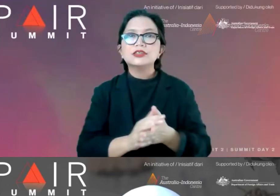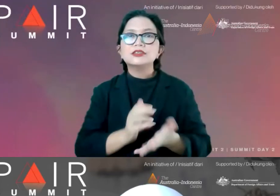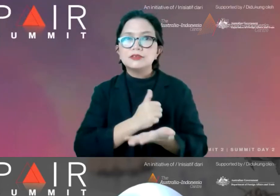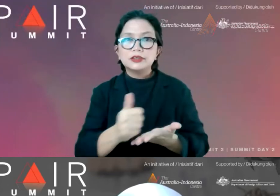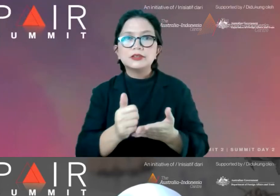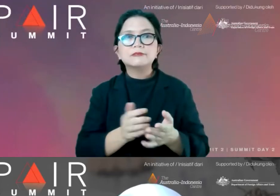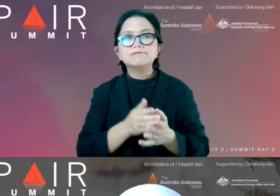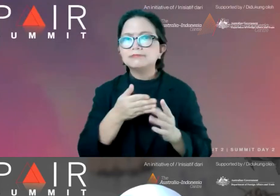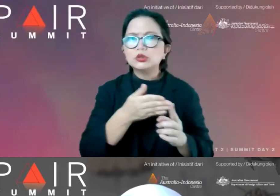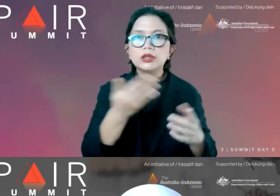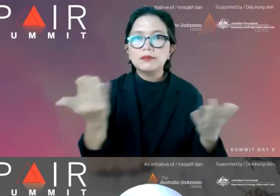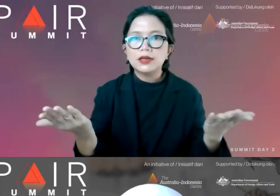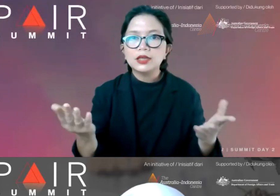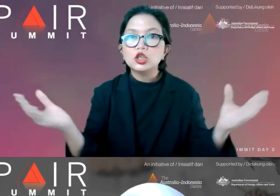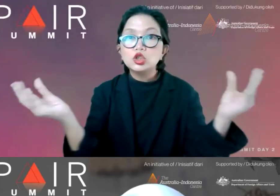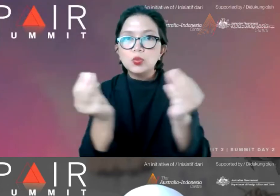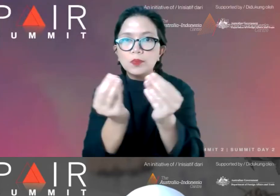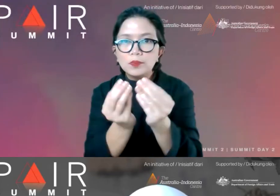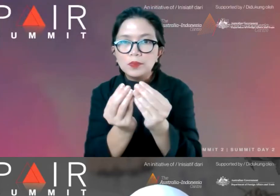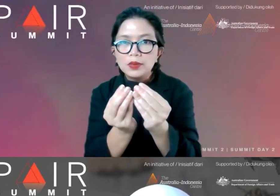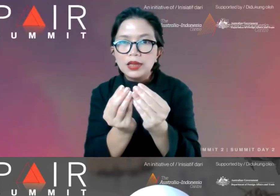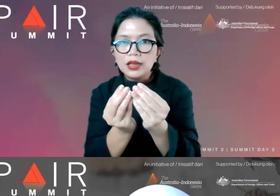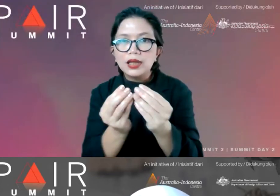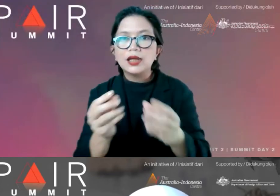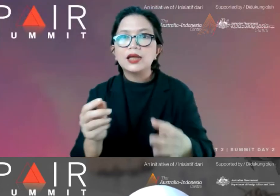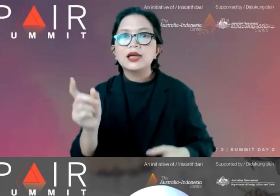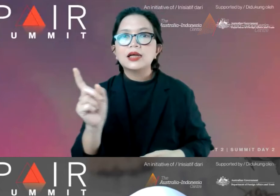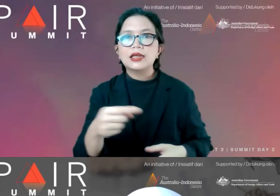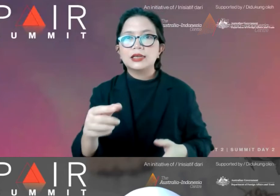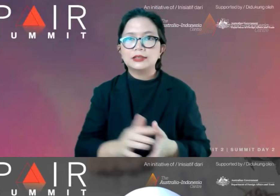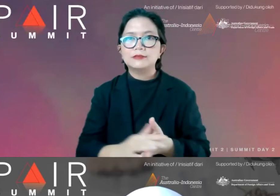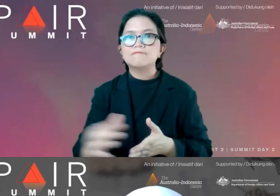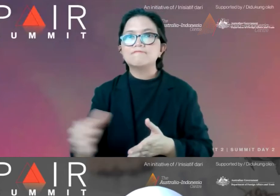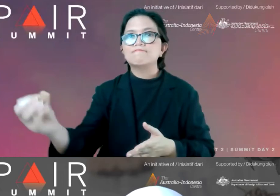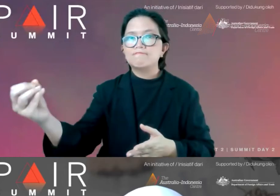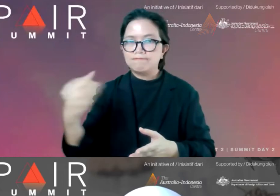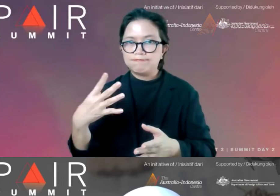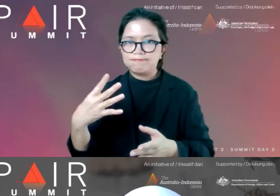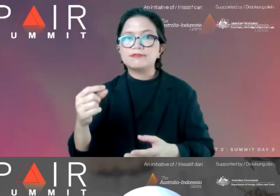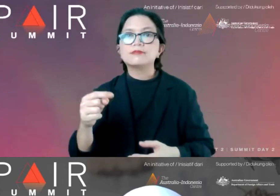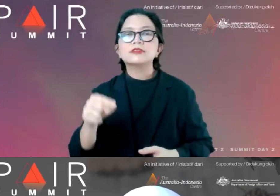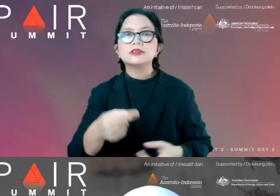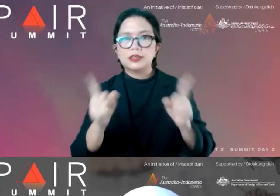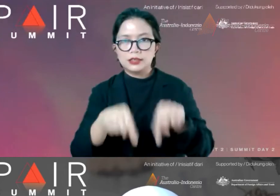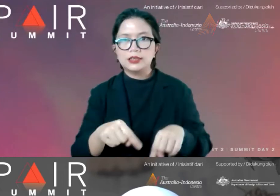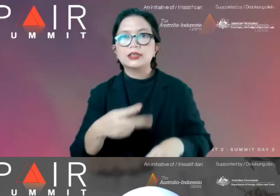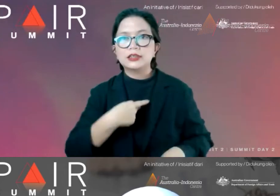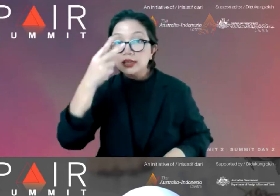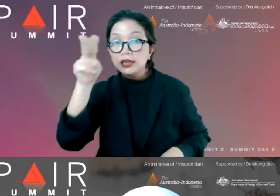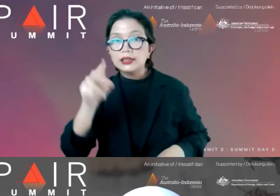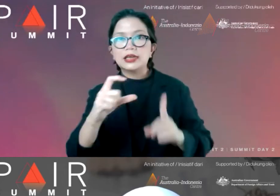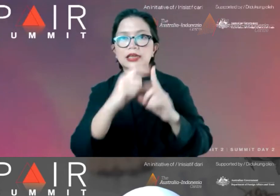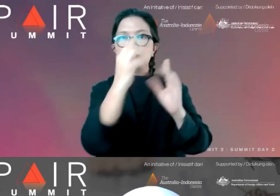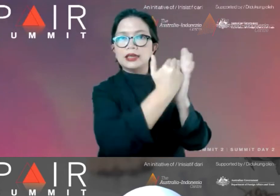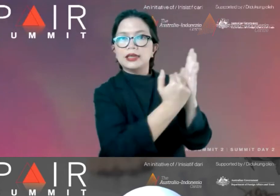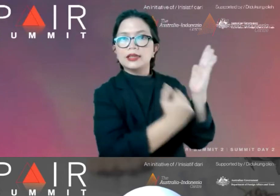infection rates in public. So if we can see also from the statistic, actually it surged, the fatalities among the